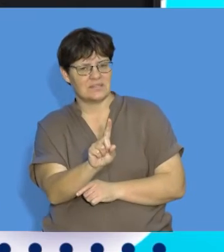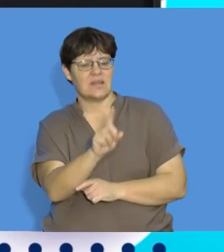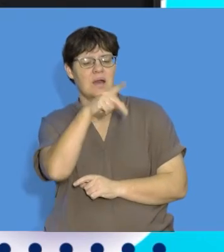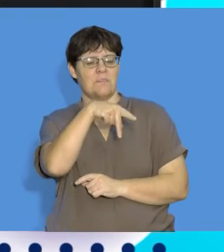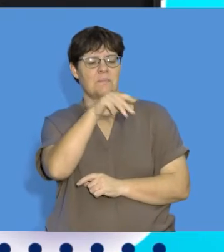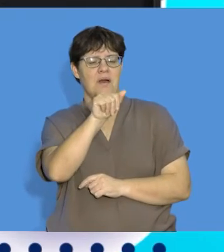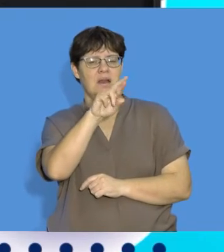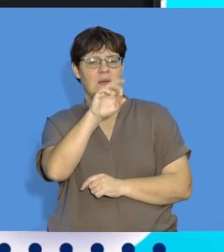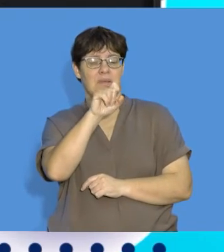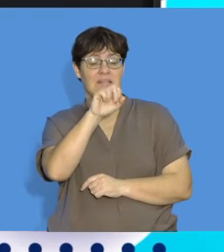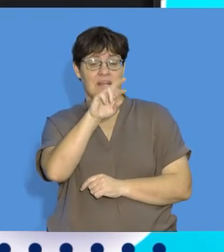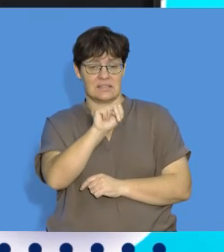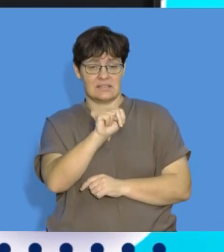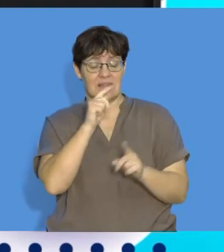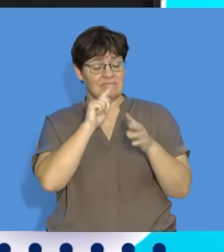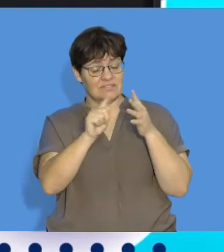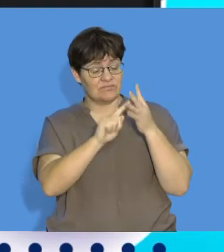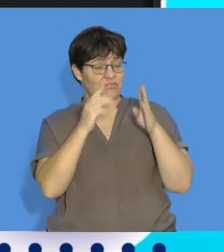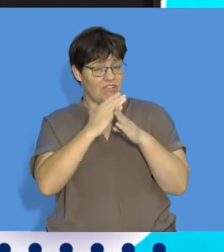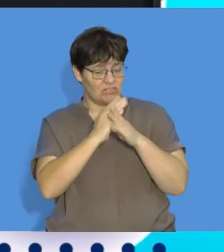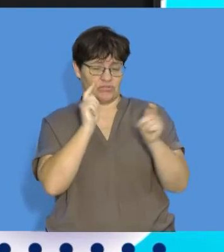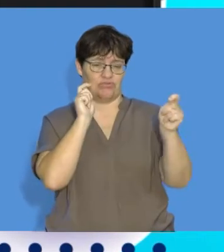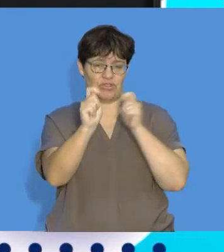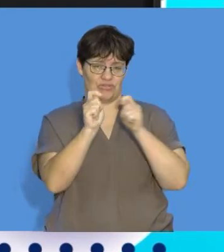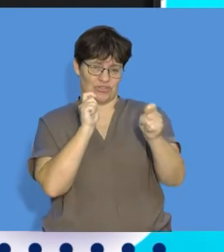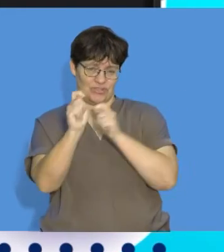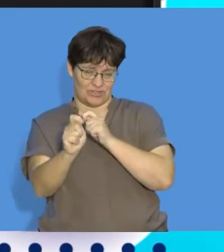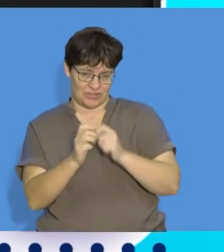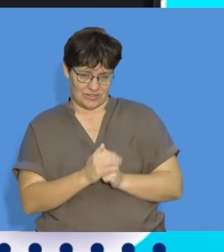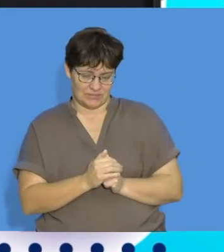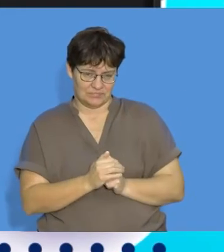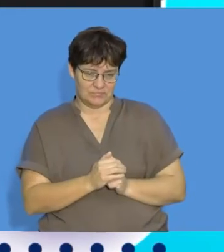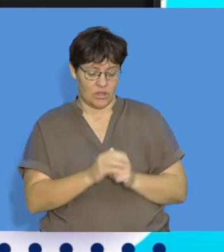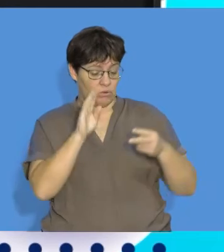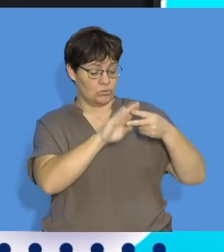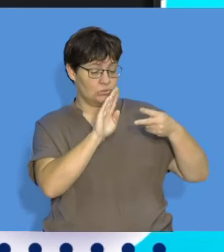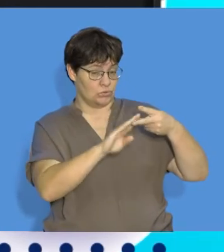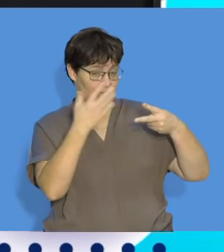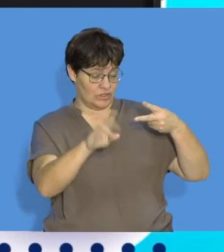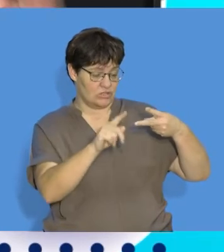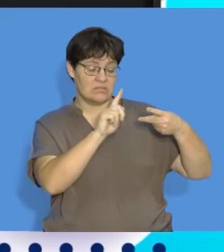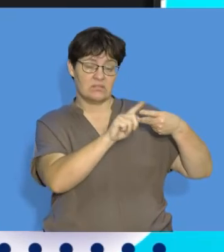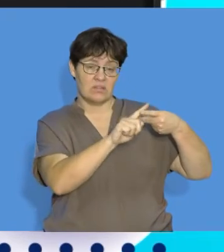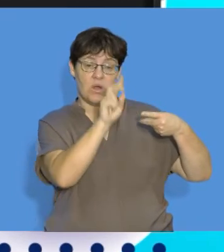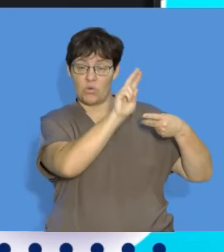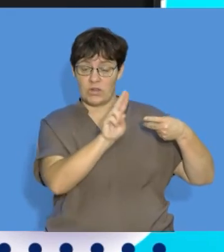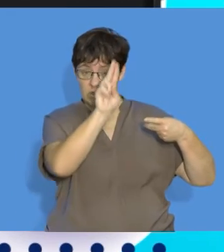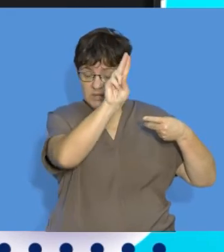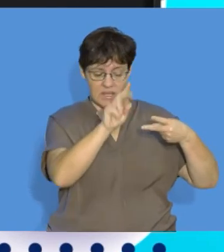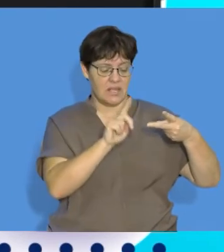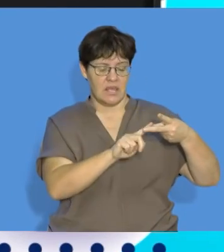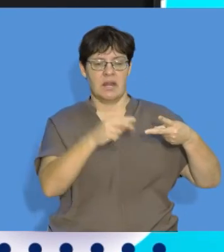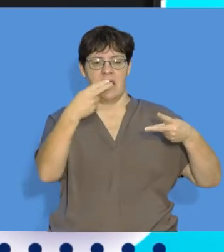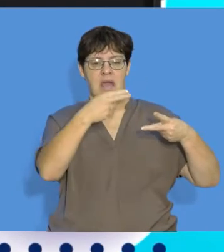the parameters of different functions, right? We've looked at two two functions, which was the quadratic function and